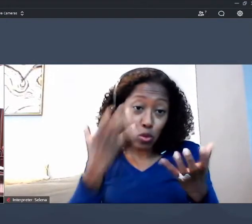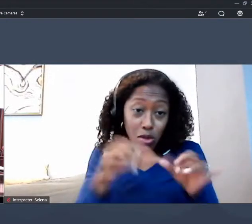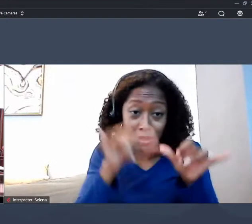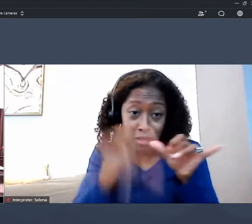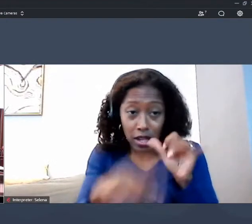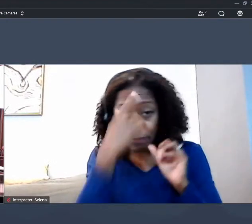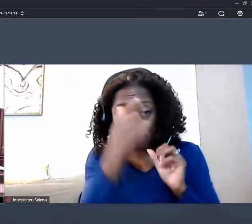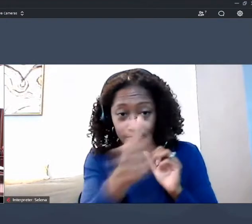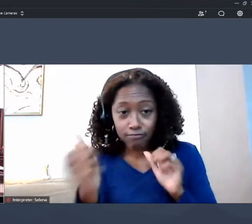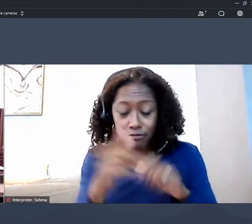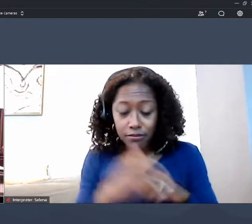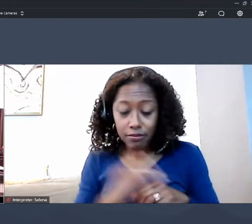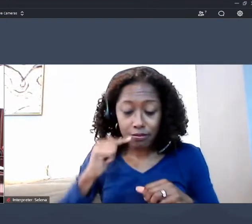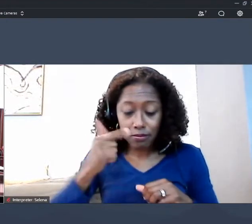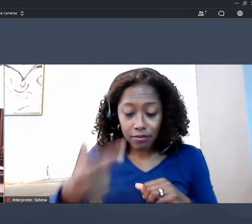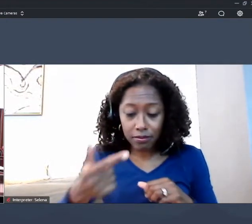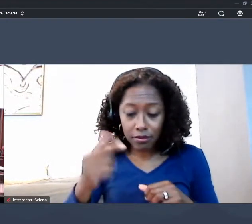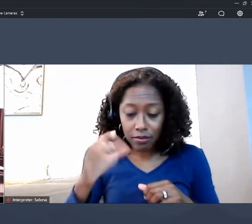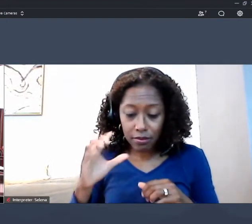Madam Comptroller, call item 2.